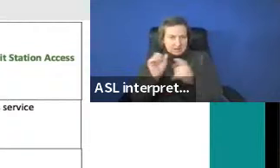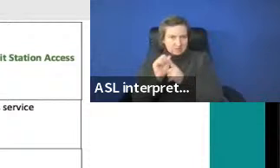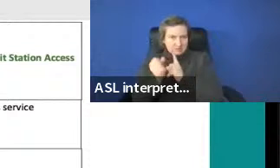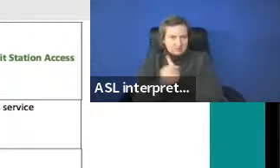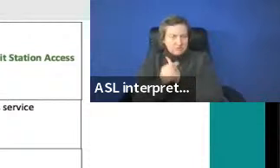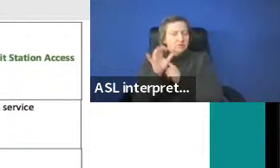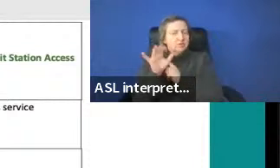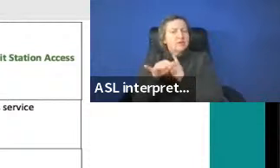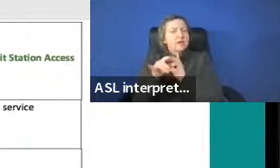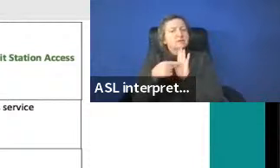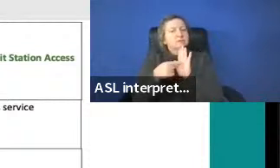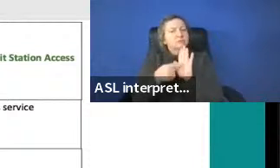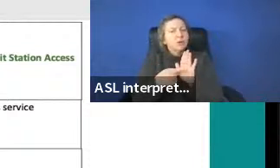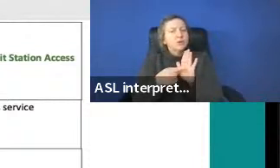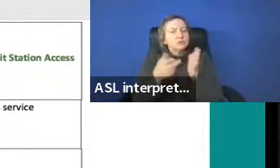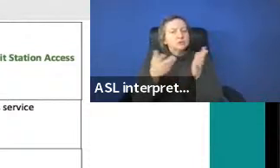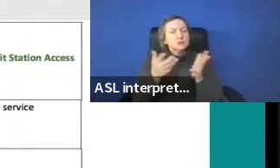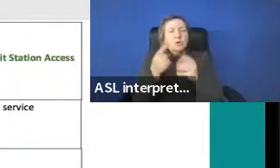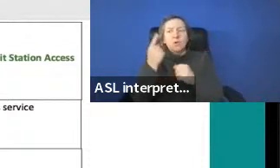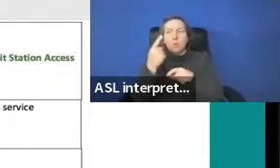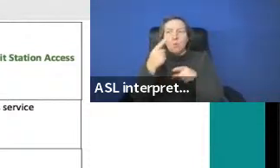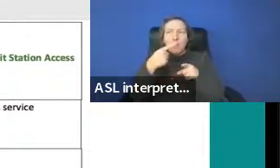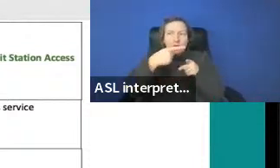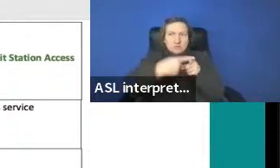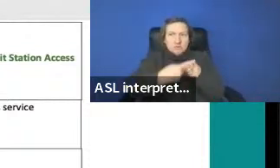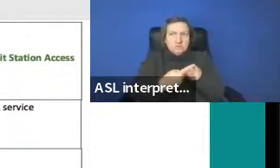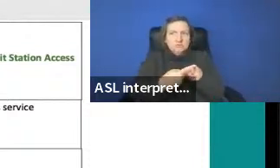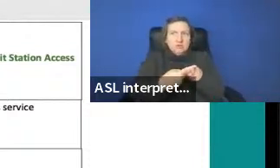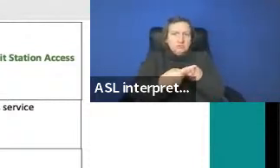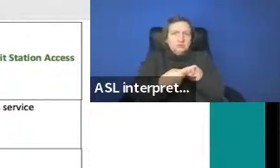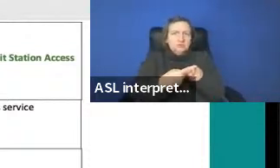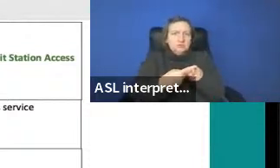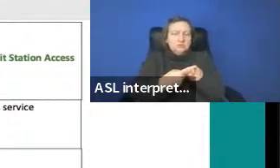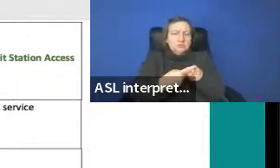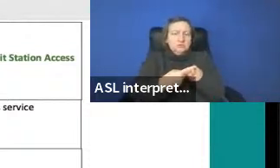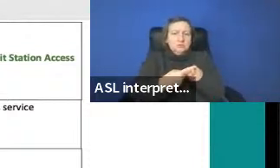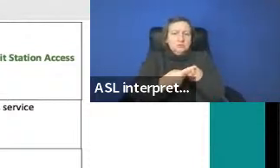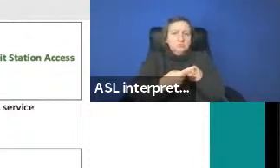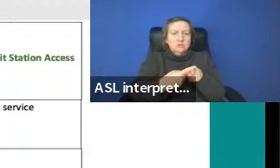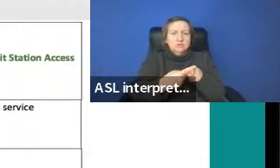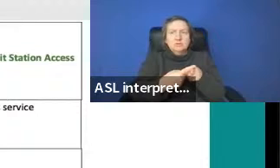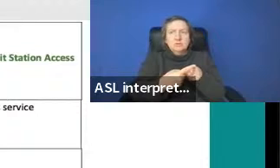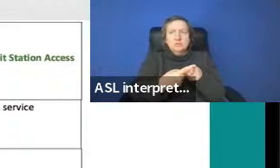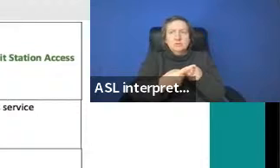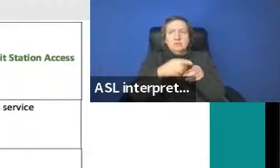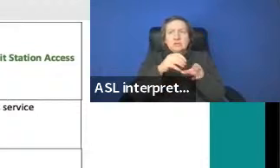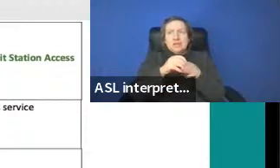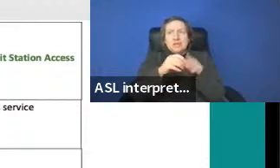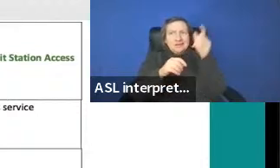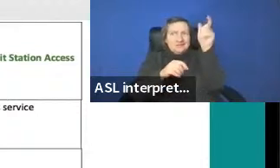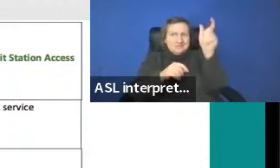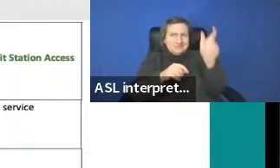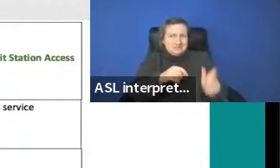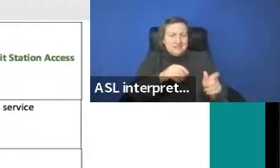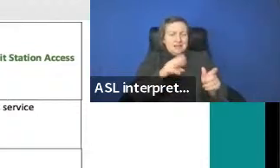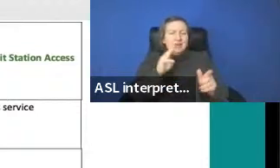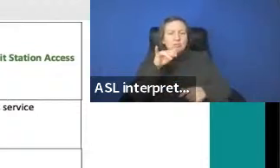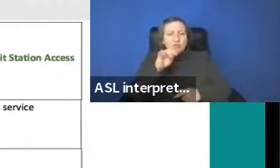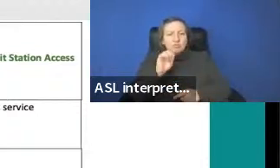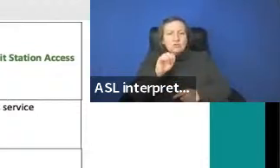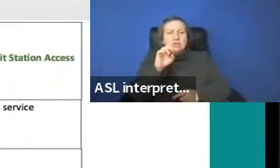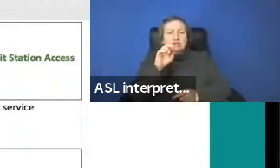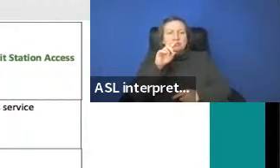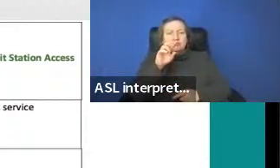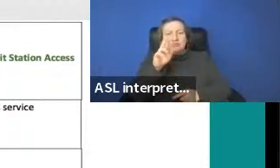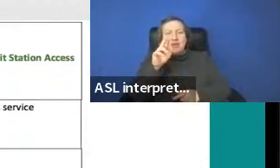there's one intersection that in column A, which is Marine Drive interchange. There's one